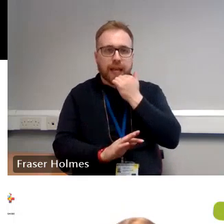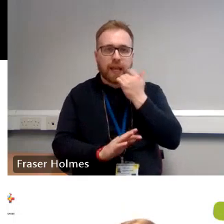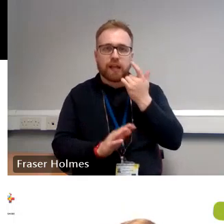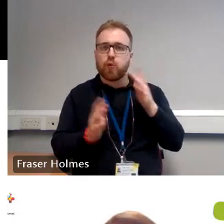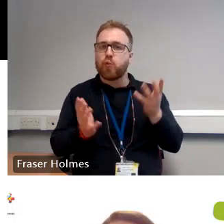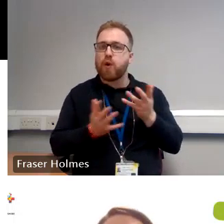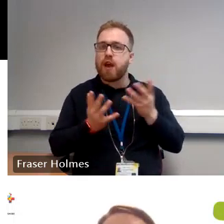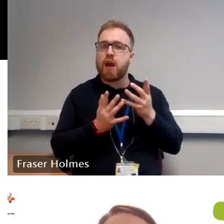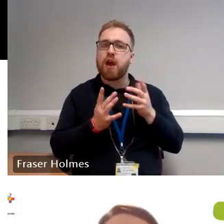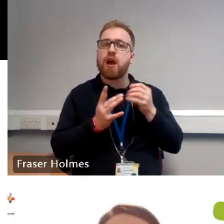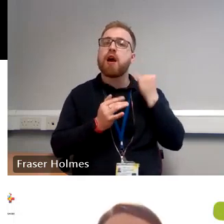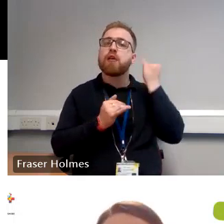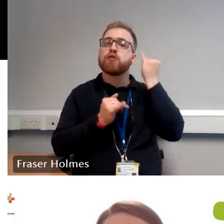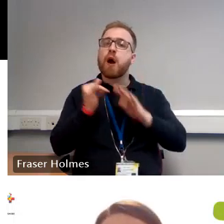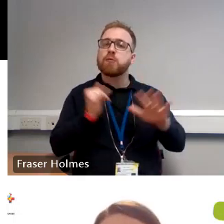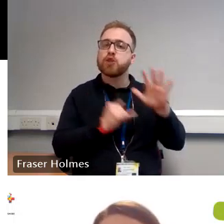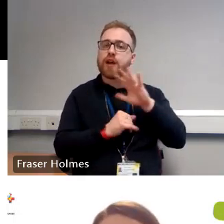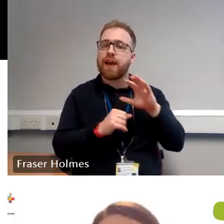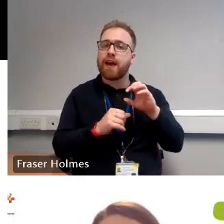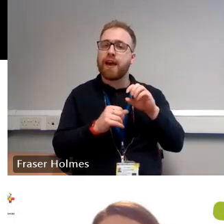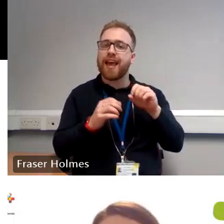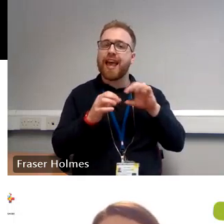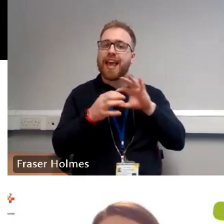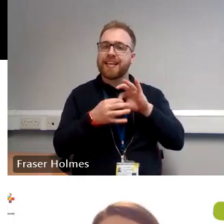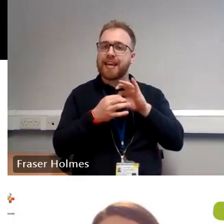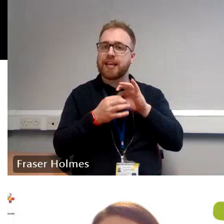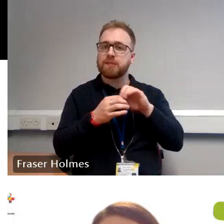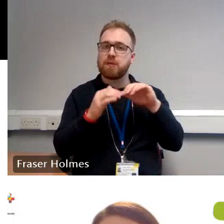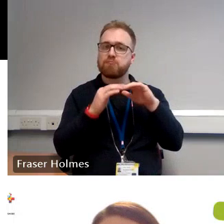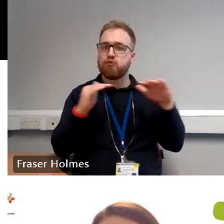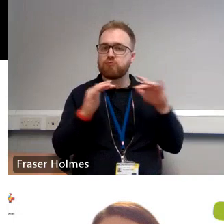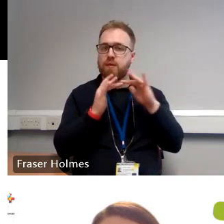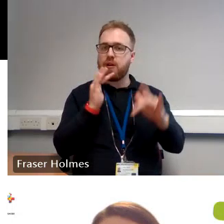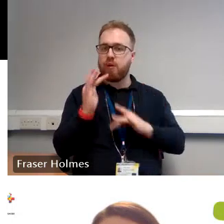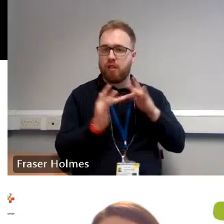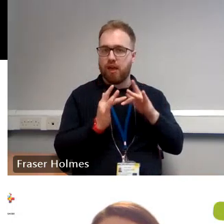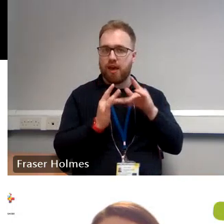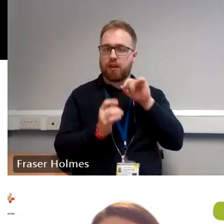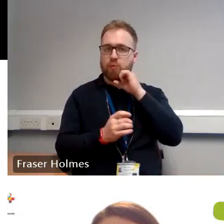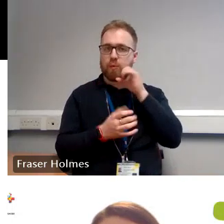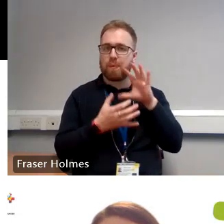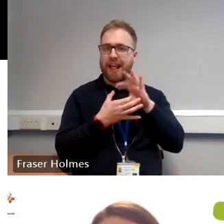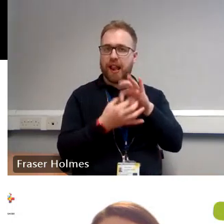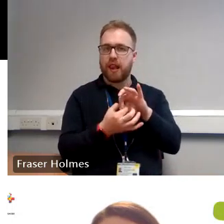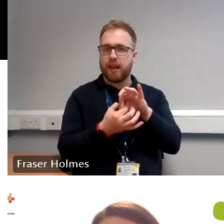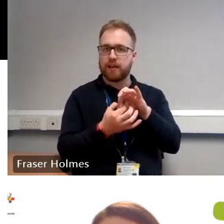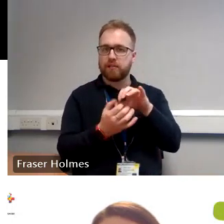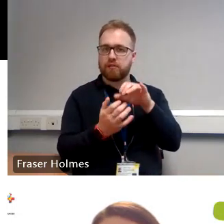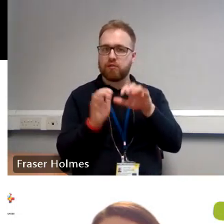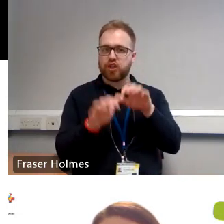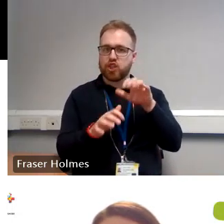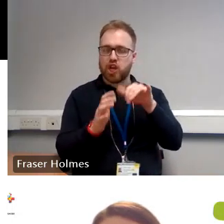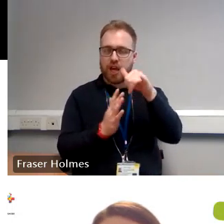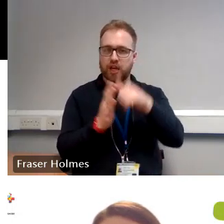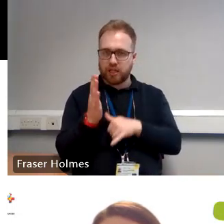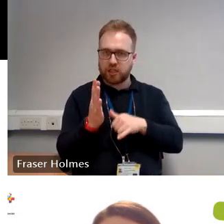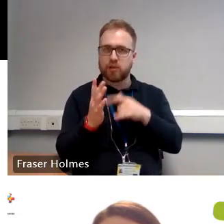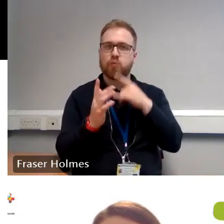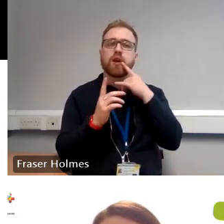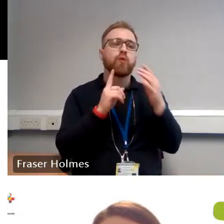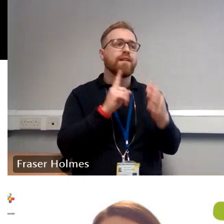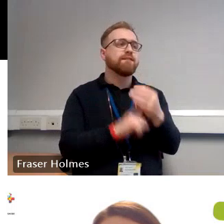what we call the Derbyshire Involve engagement platform. I'm sure Mark can pop a link into the chat where you'll be able to find the recording from